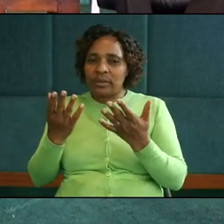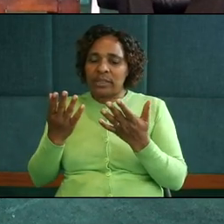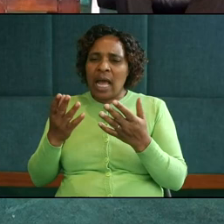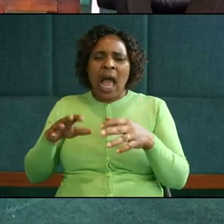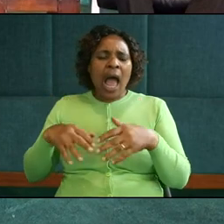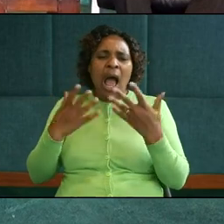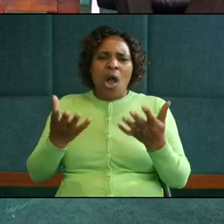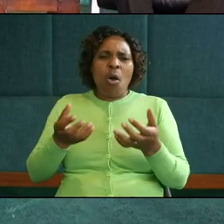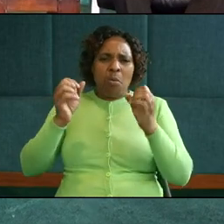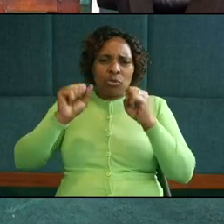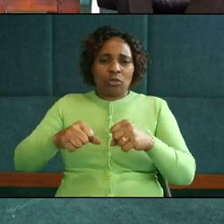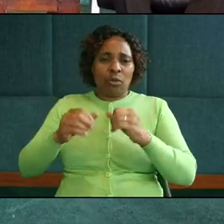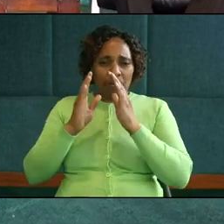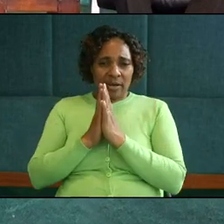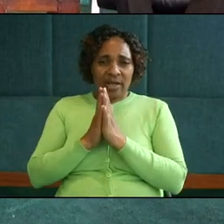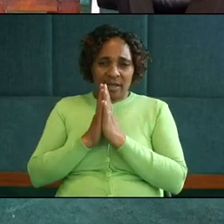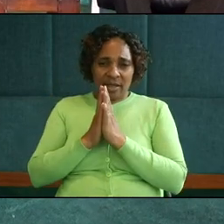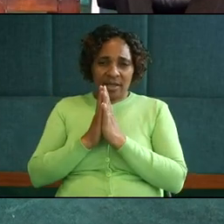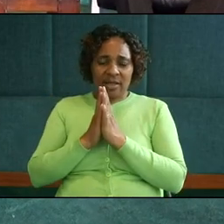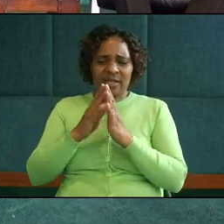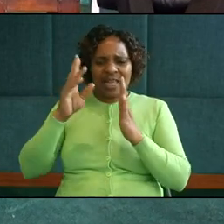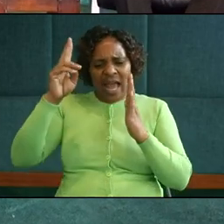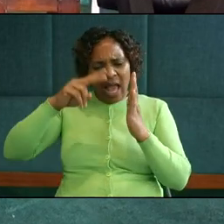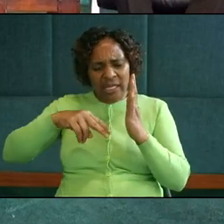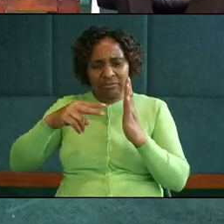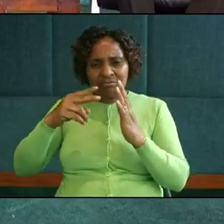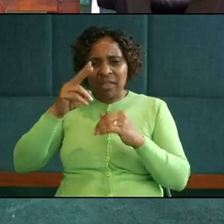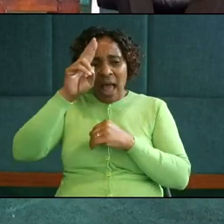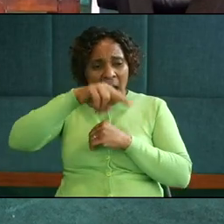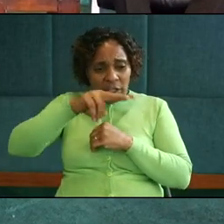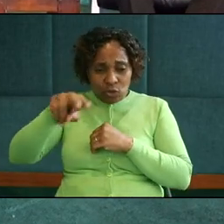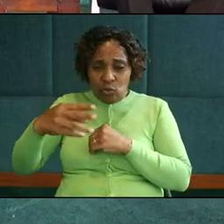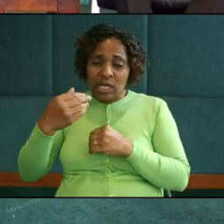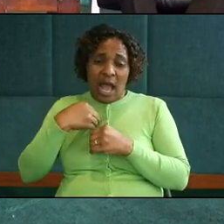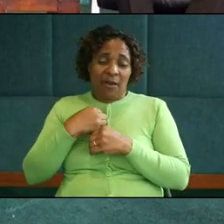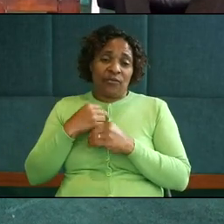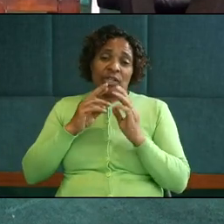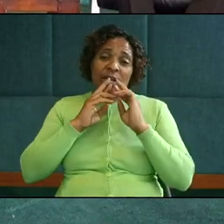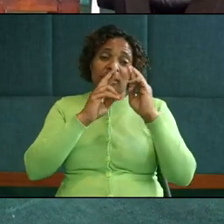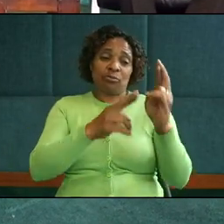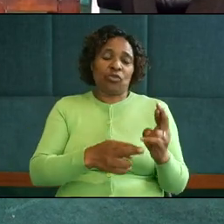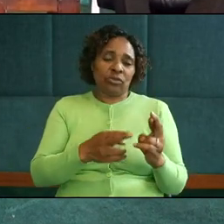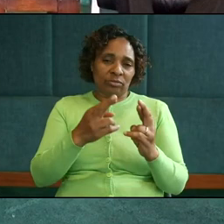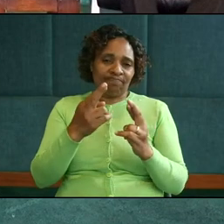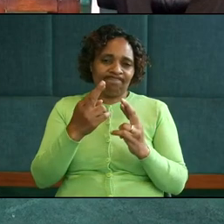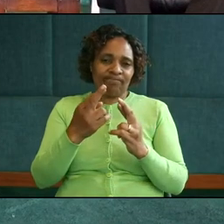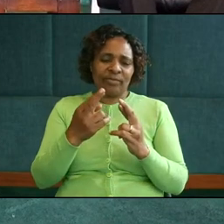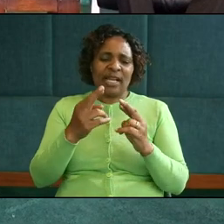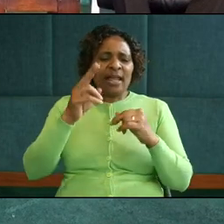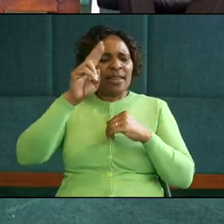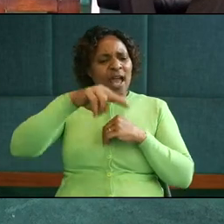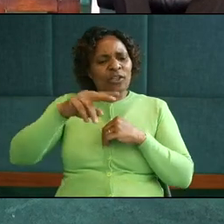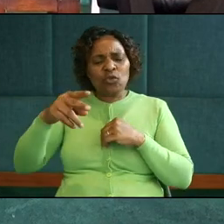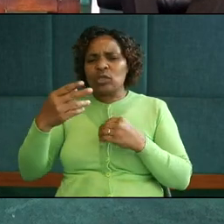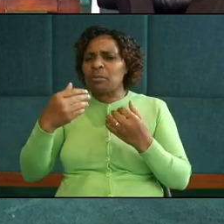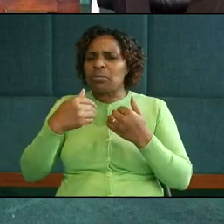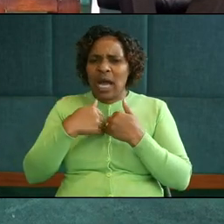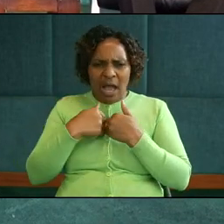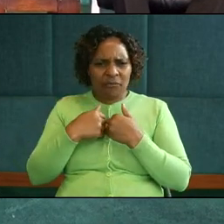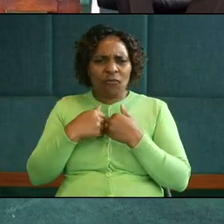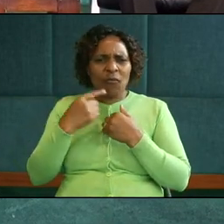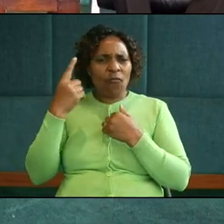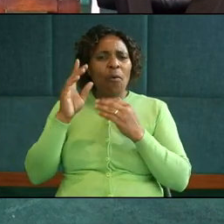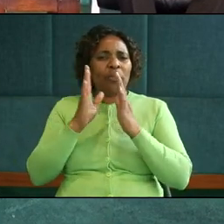how we should pray and the sort of attitude we should have in response to that. Okay, I think the attitude you should have while praying